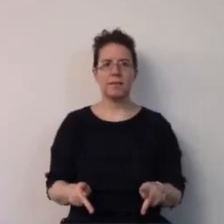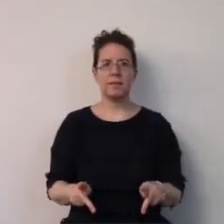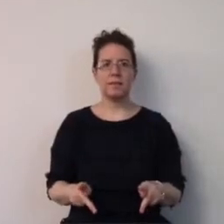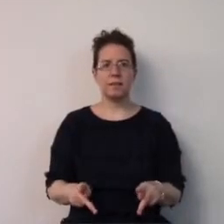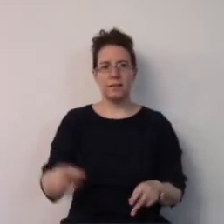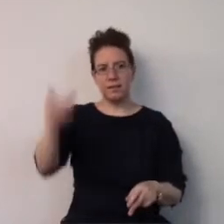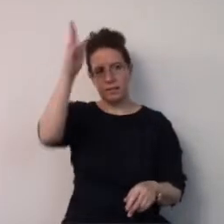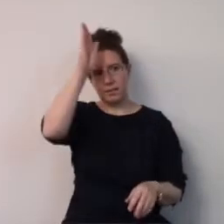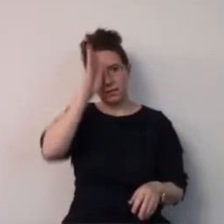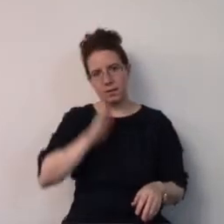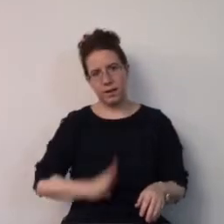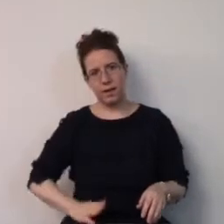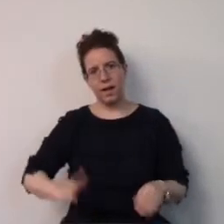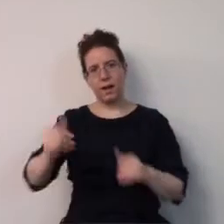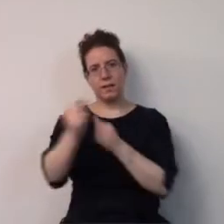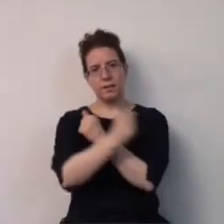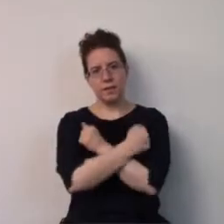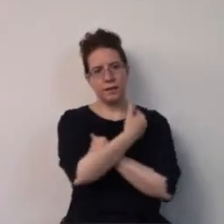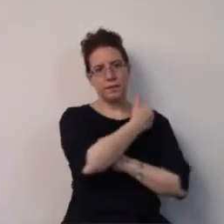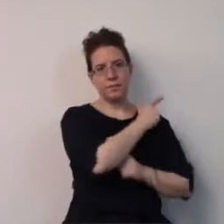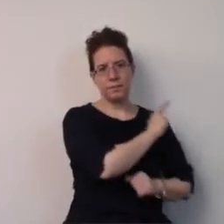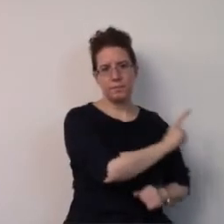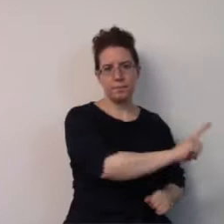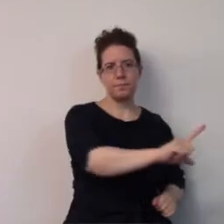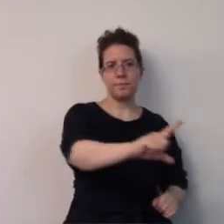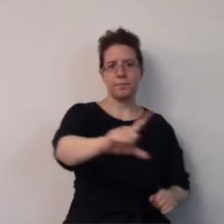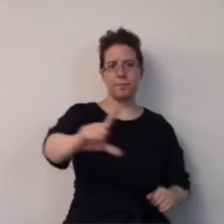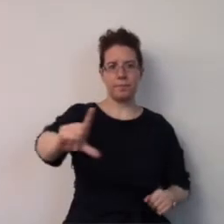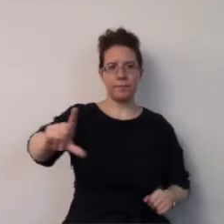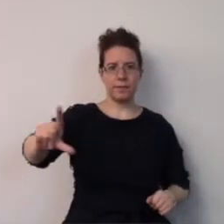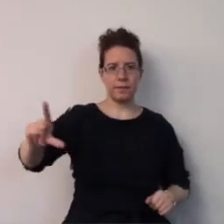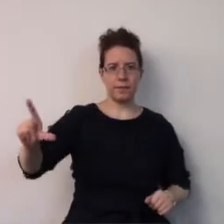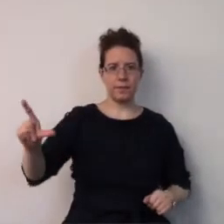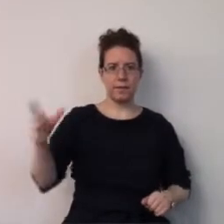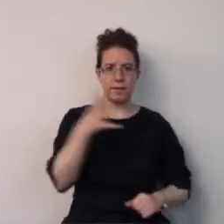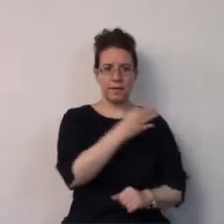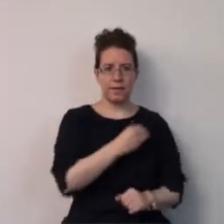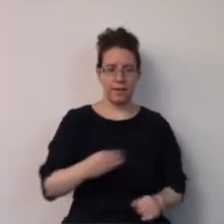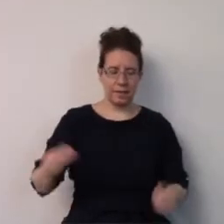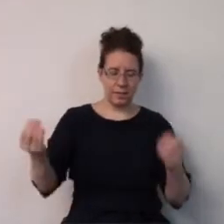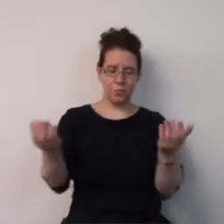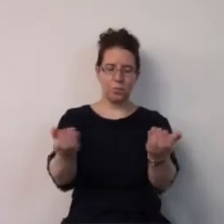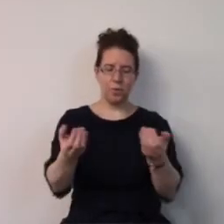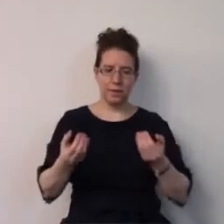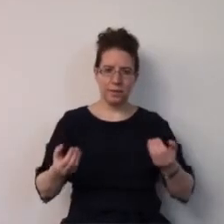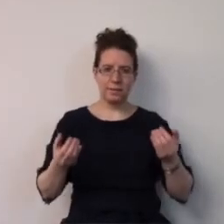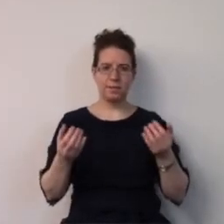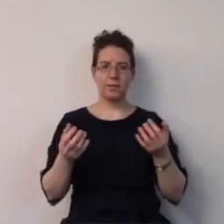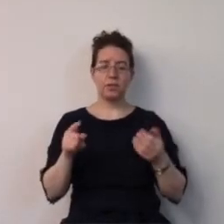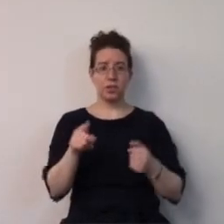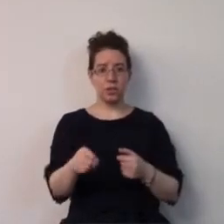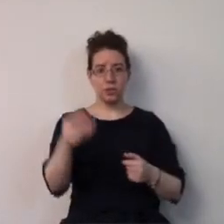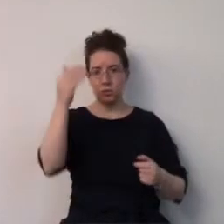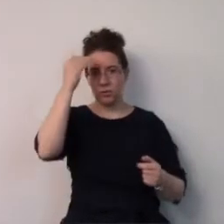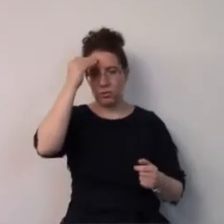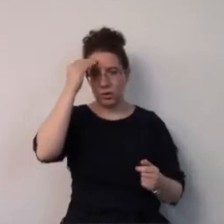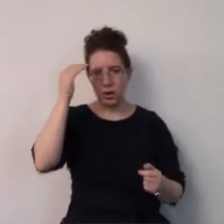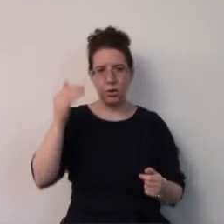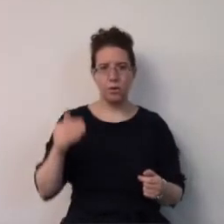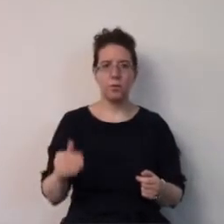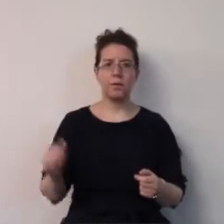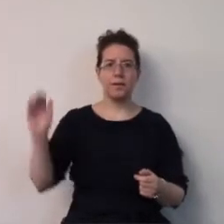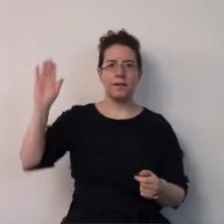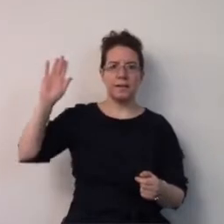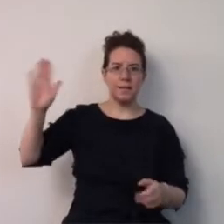relationship with God. Yes, it is. Looking for the mercy of our Lord Jesus Christ unto eternal life. The Amplified